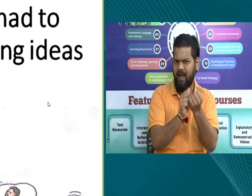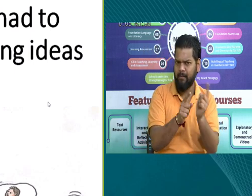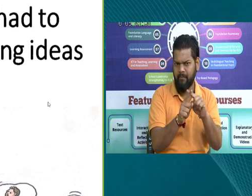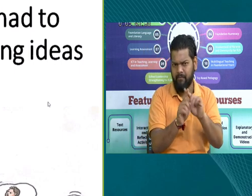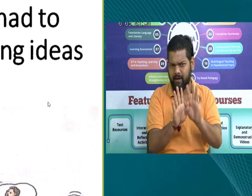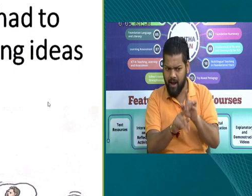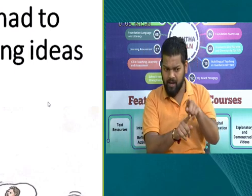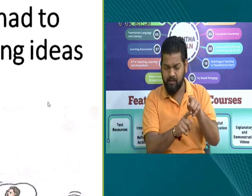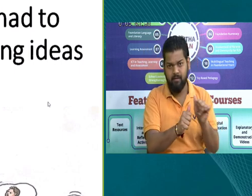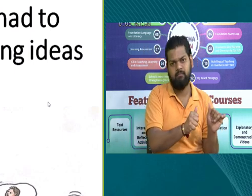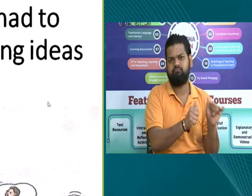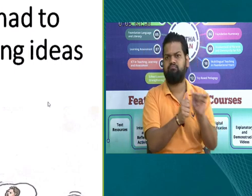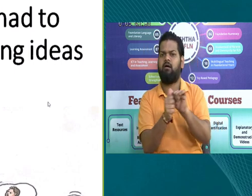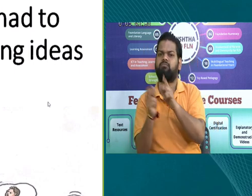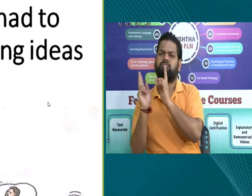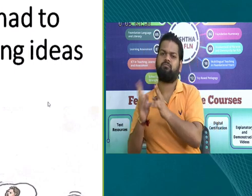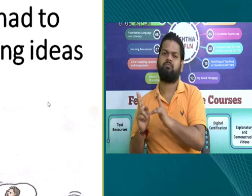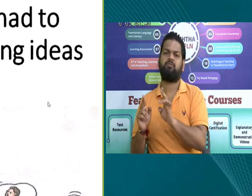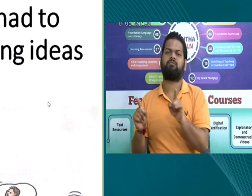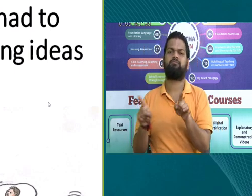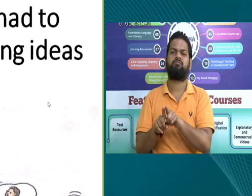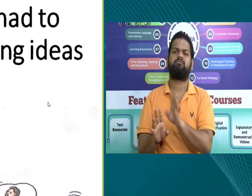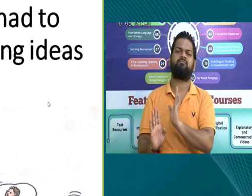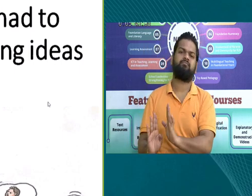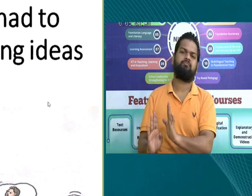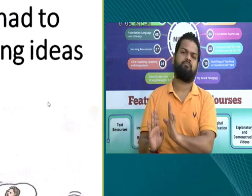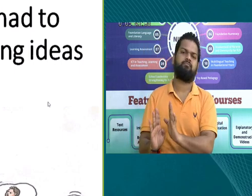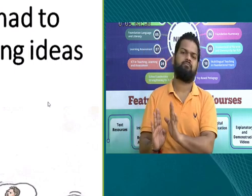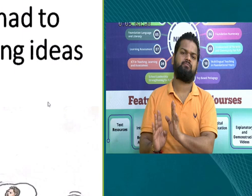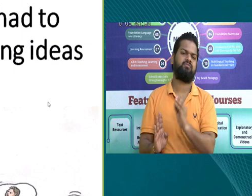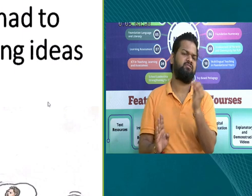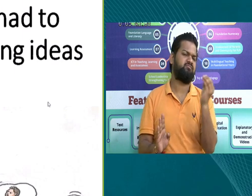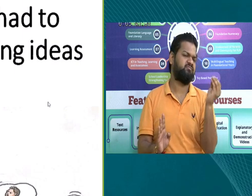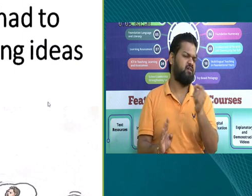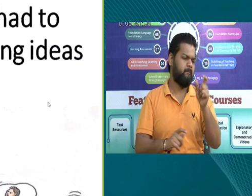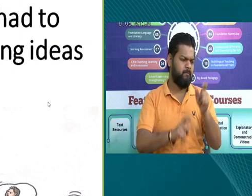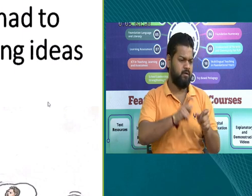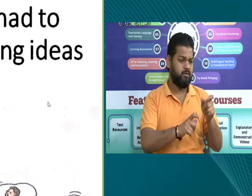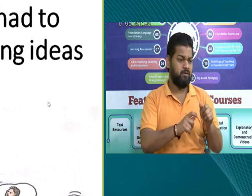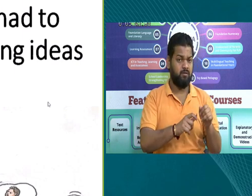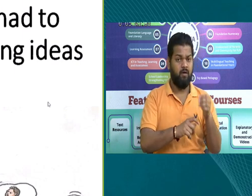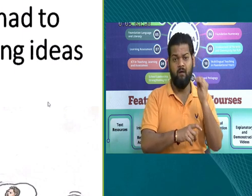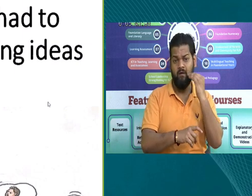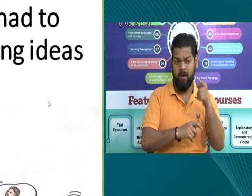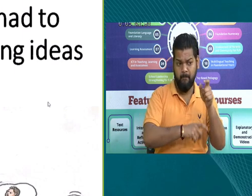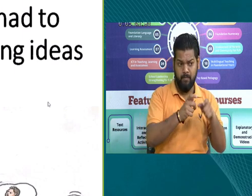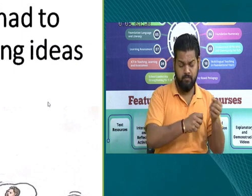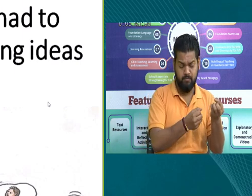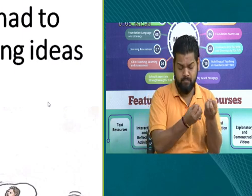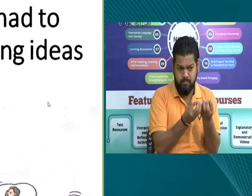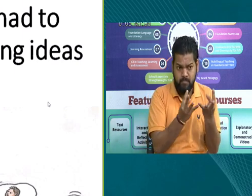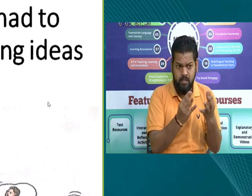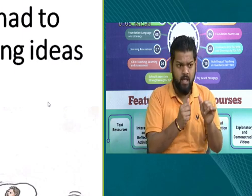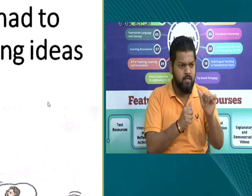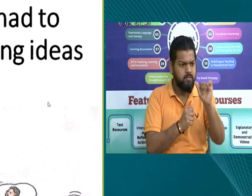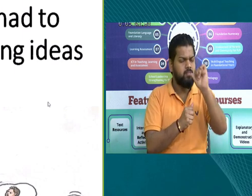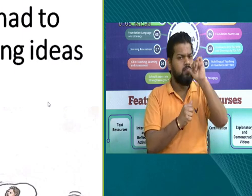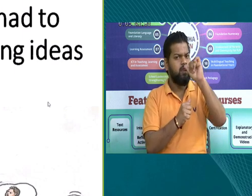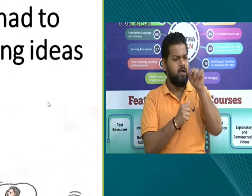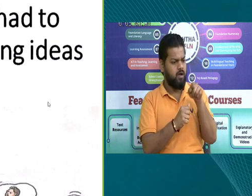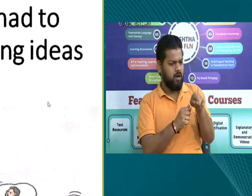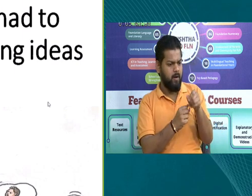I told you, some of the people had disappeared after having the previous tonic. So